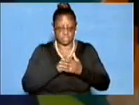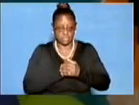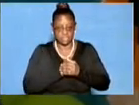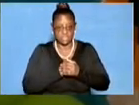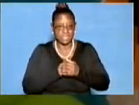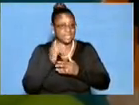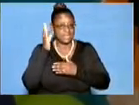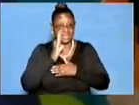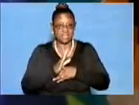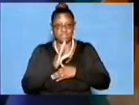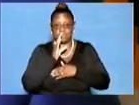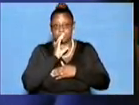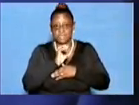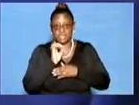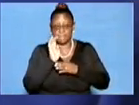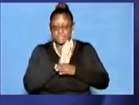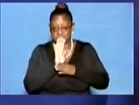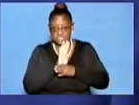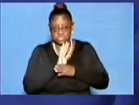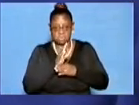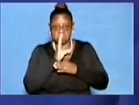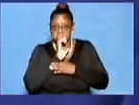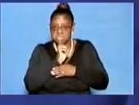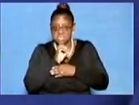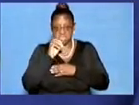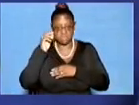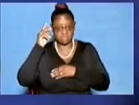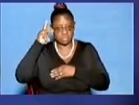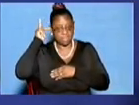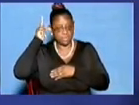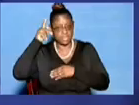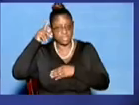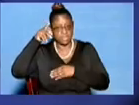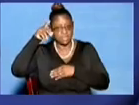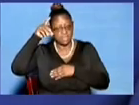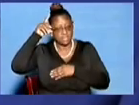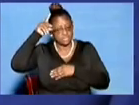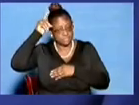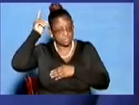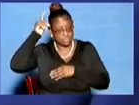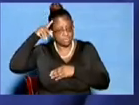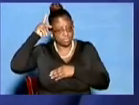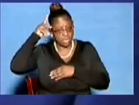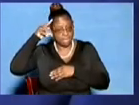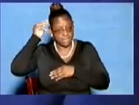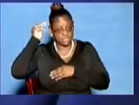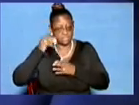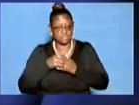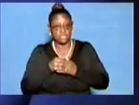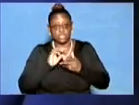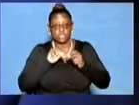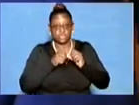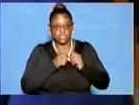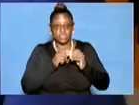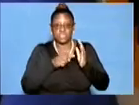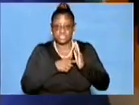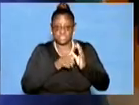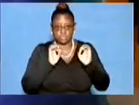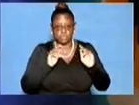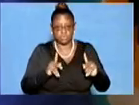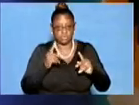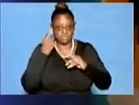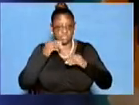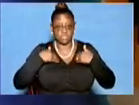to participate in business or be deputy prime minister. So this is an important opportunity for young people across the